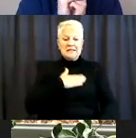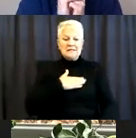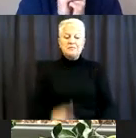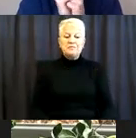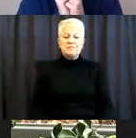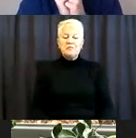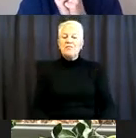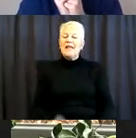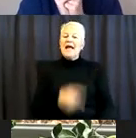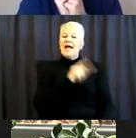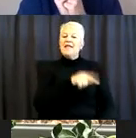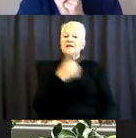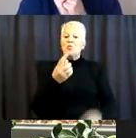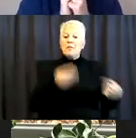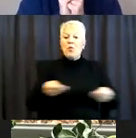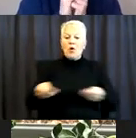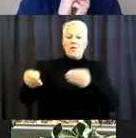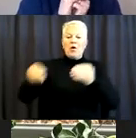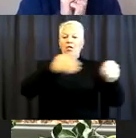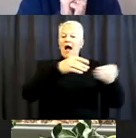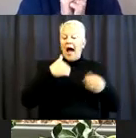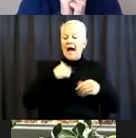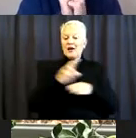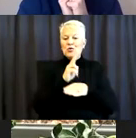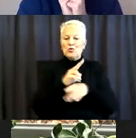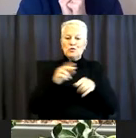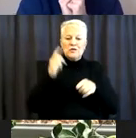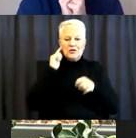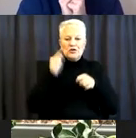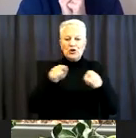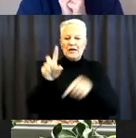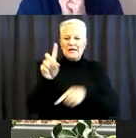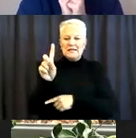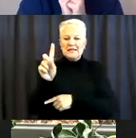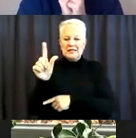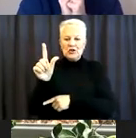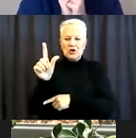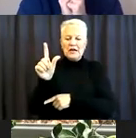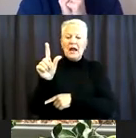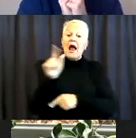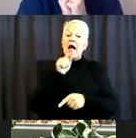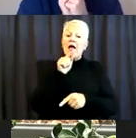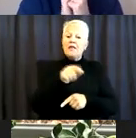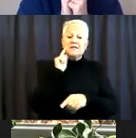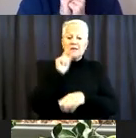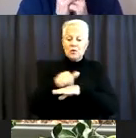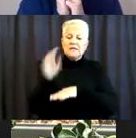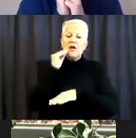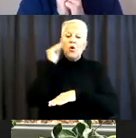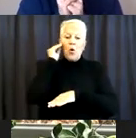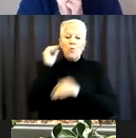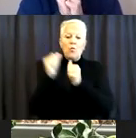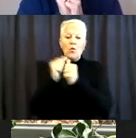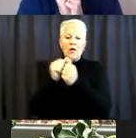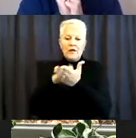This is a portable one that I put together during distance learning. This one went home for a student who